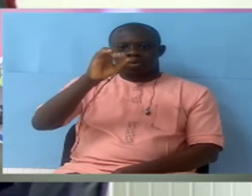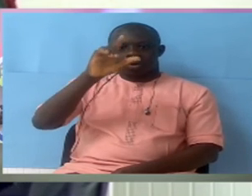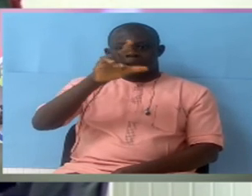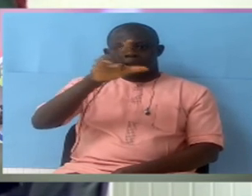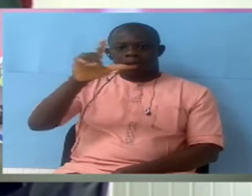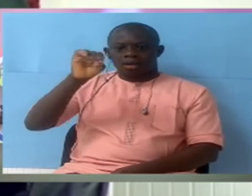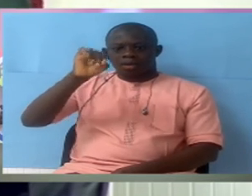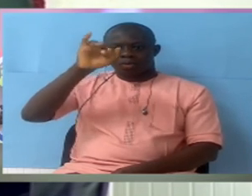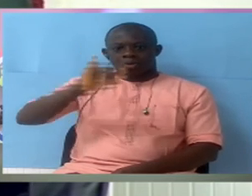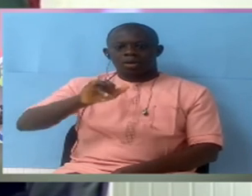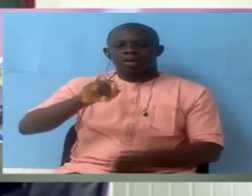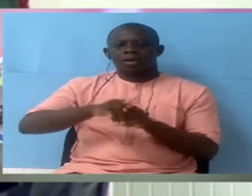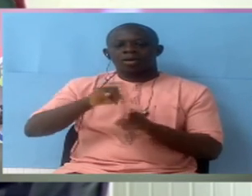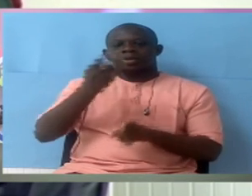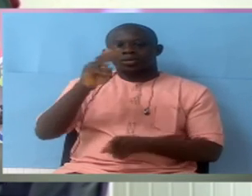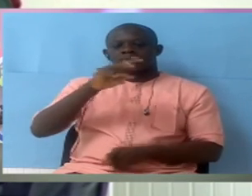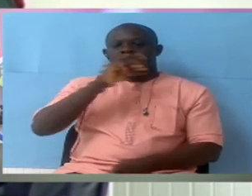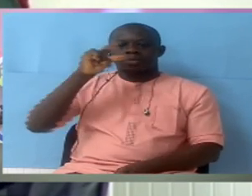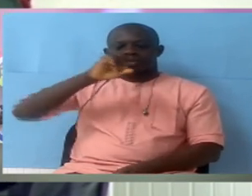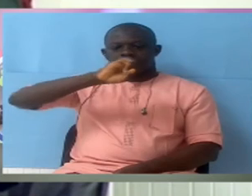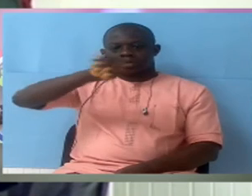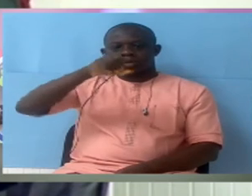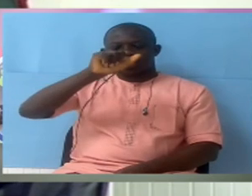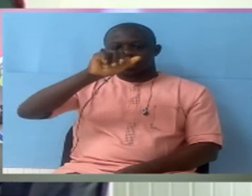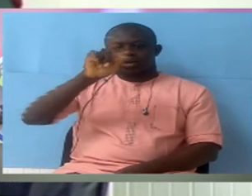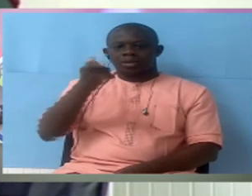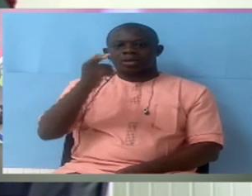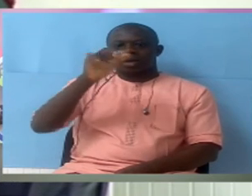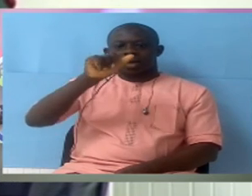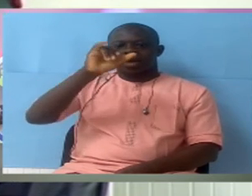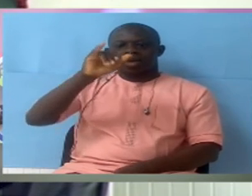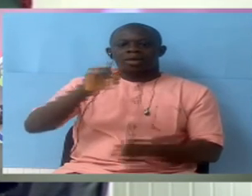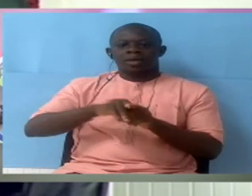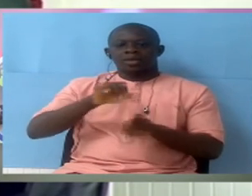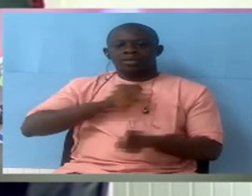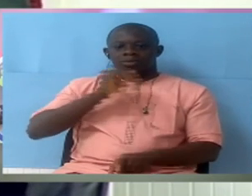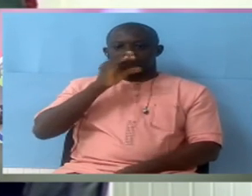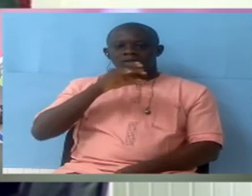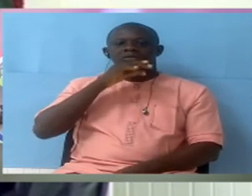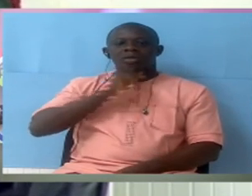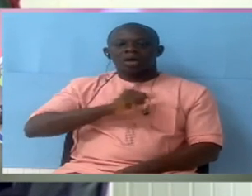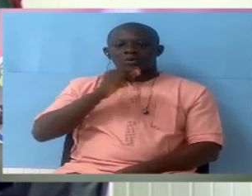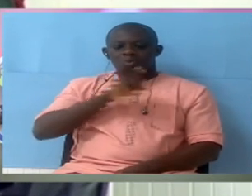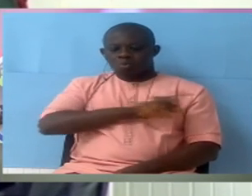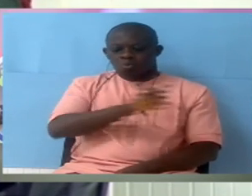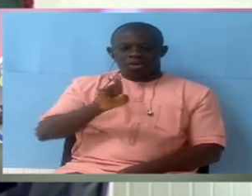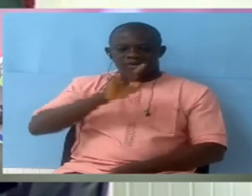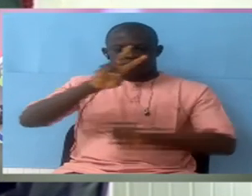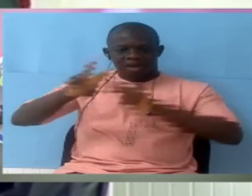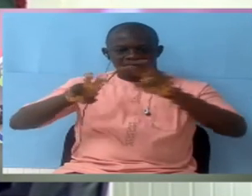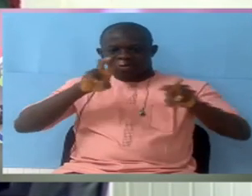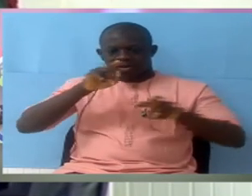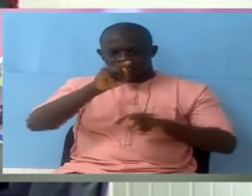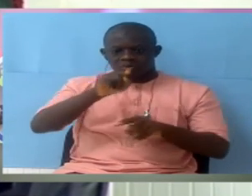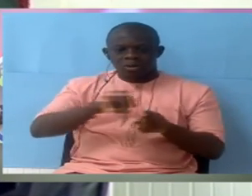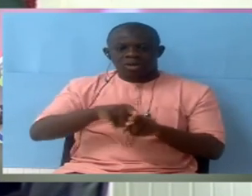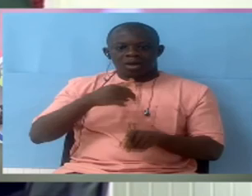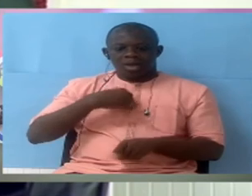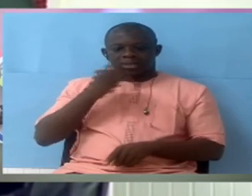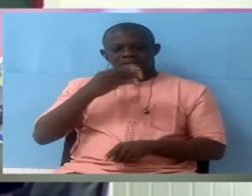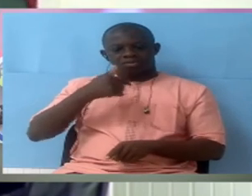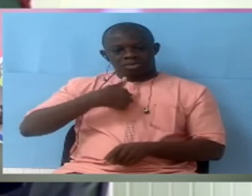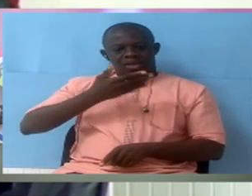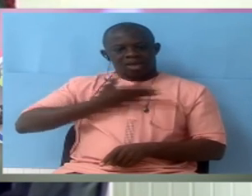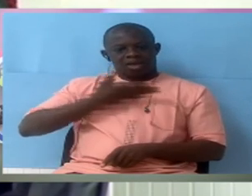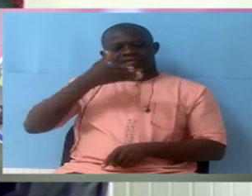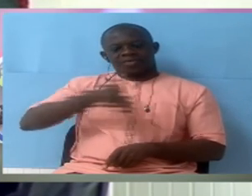te ñuko oyé Jagaid. He said that sir, we are looking for you. Mune ma yow de yow lañu ut. I say I'm here. Mané len